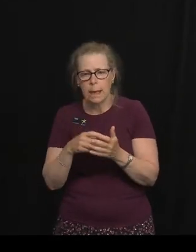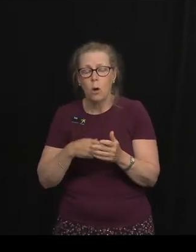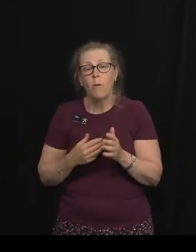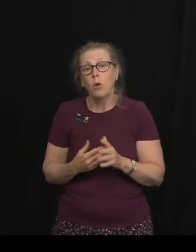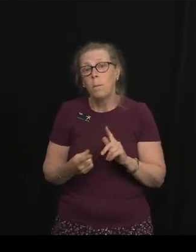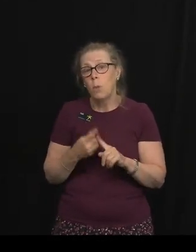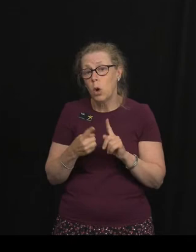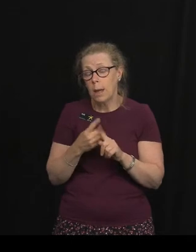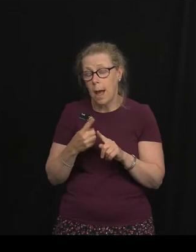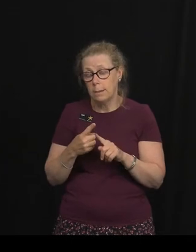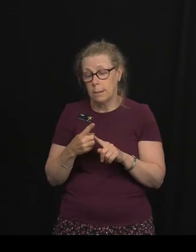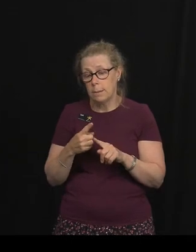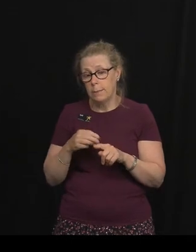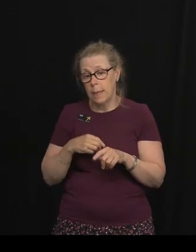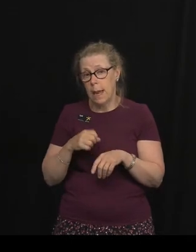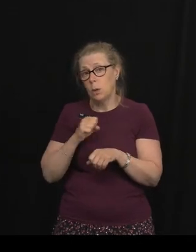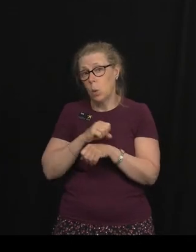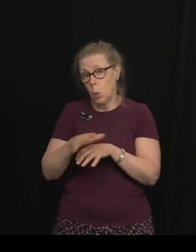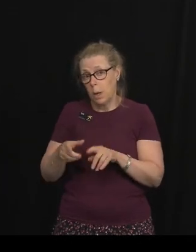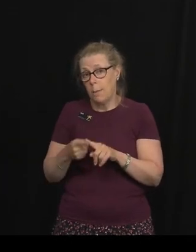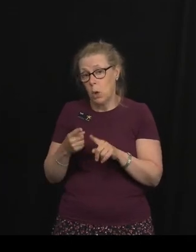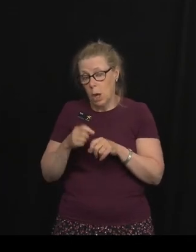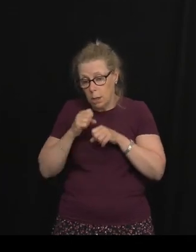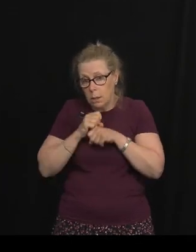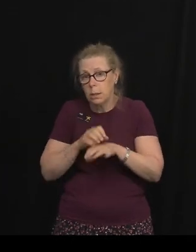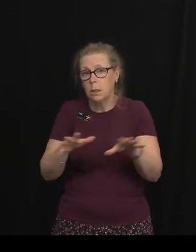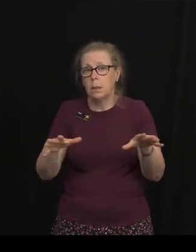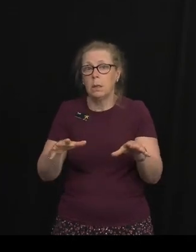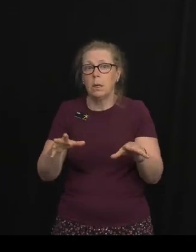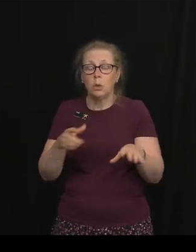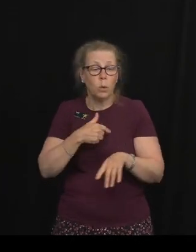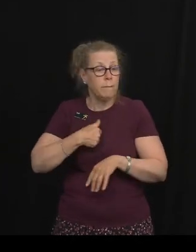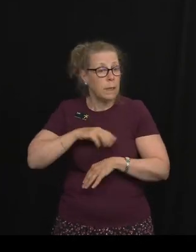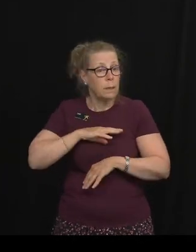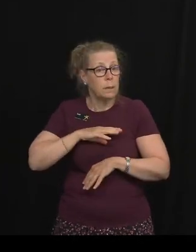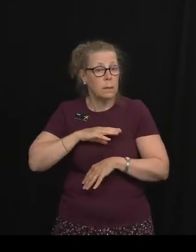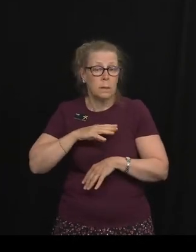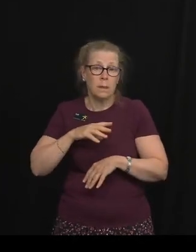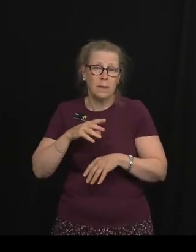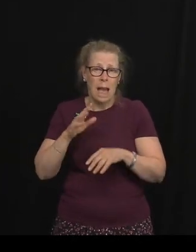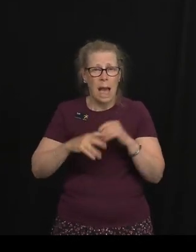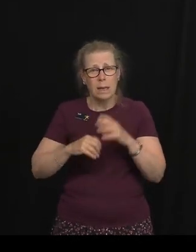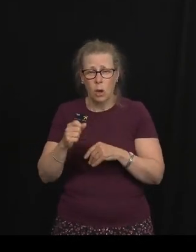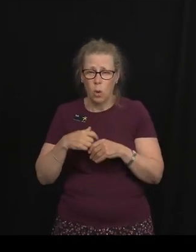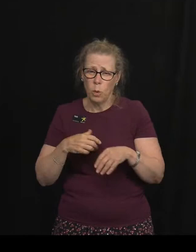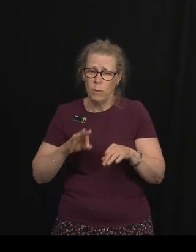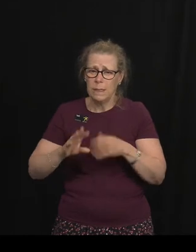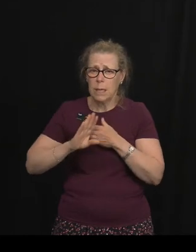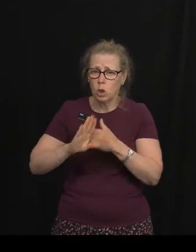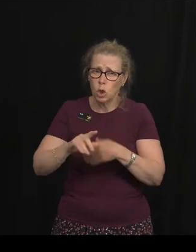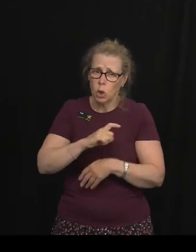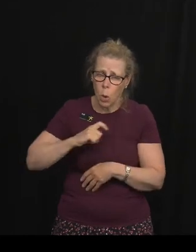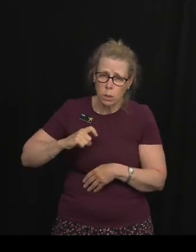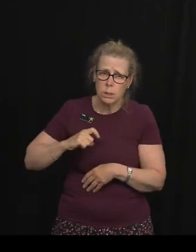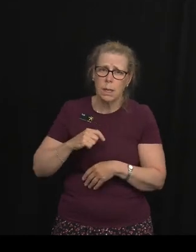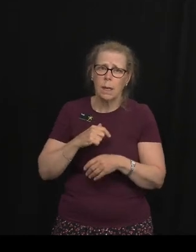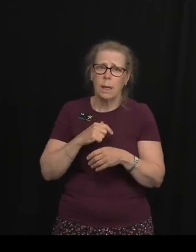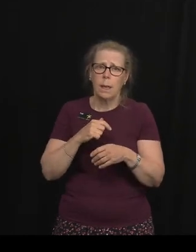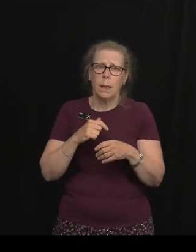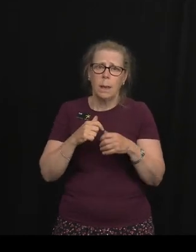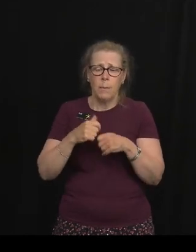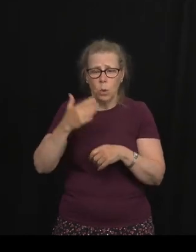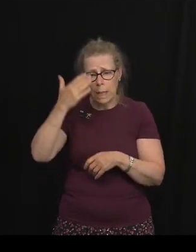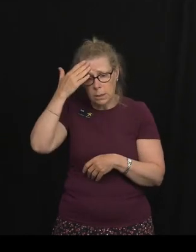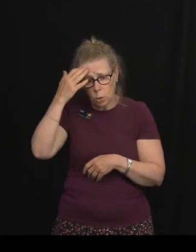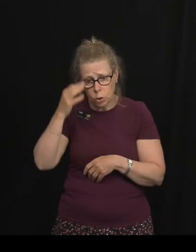pandemics, there was like protection of knowledge. But in this global health emergency, protection of